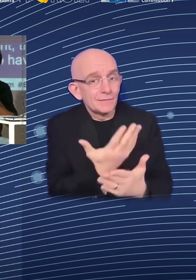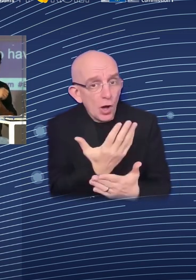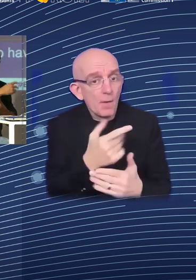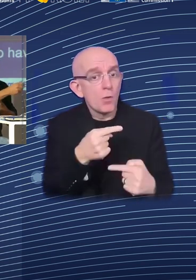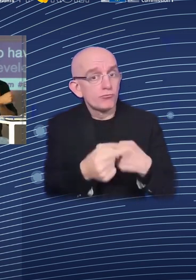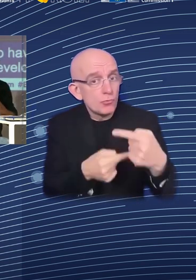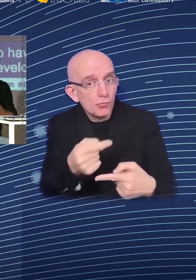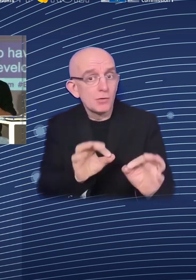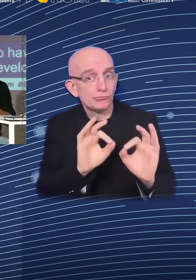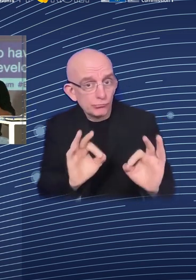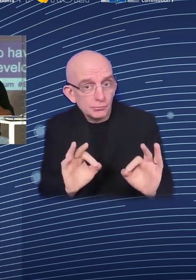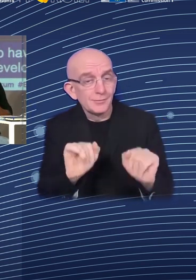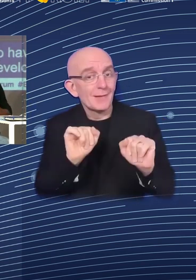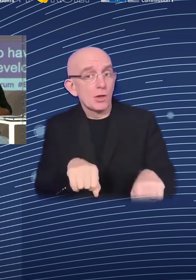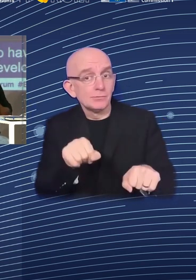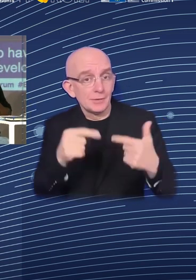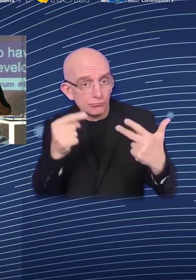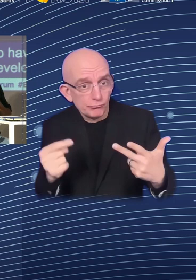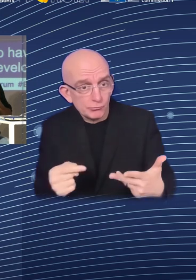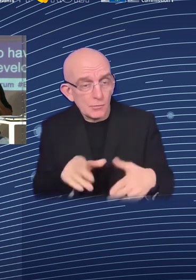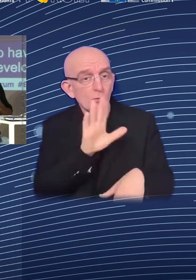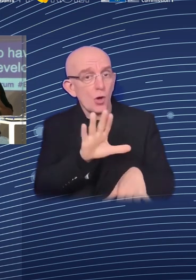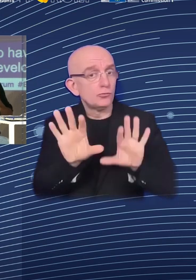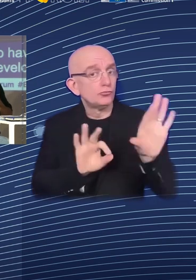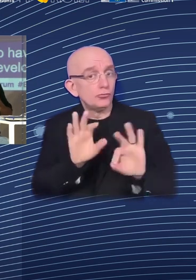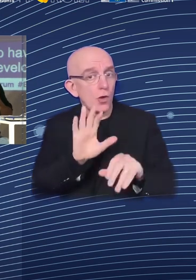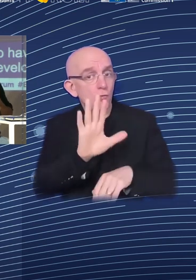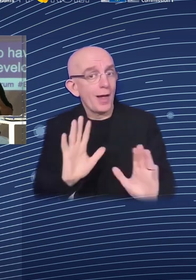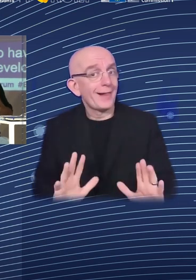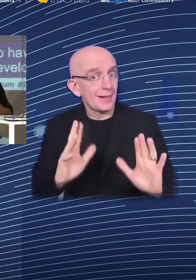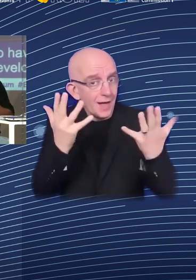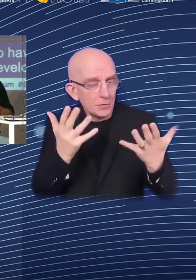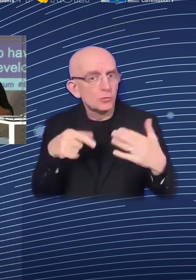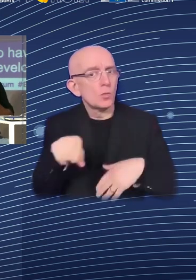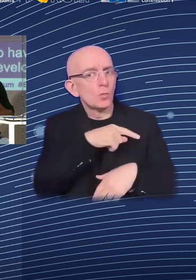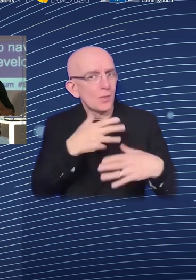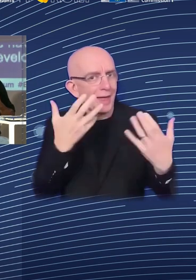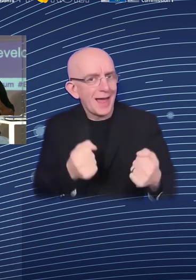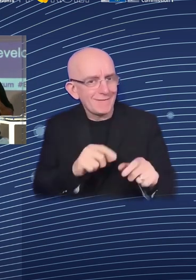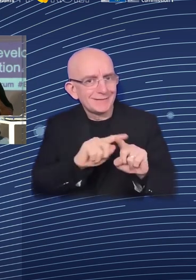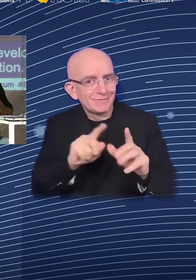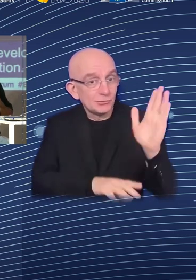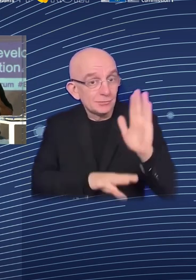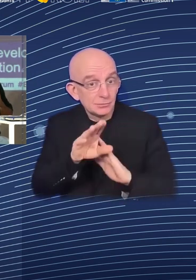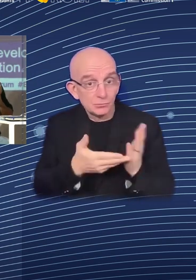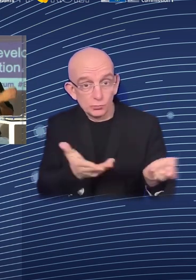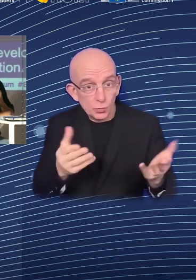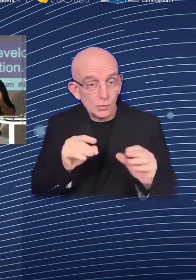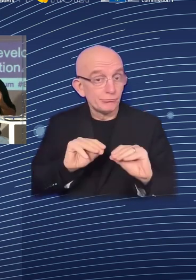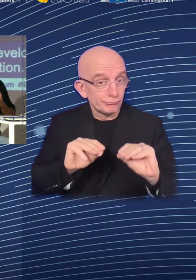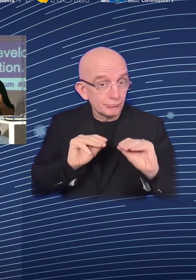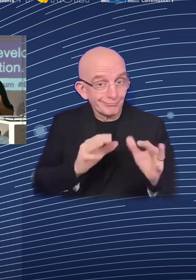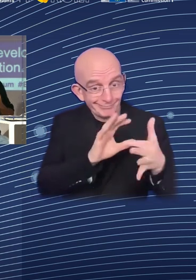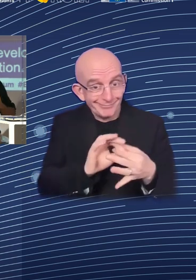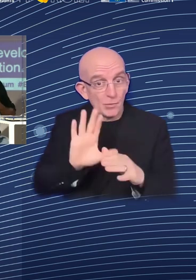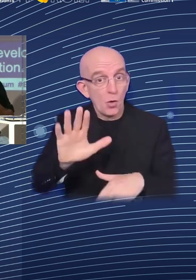and then the last part, the certification, because it's important when you're for your career or for your